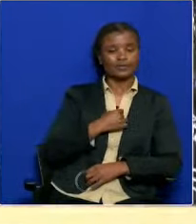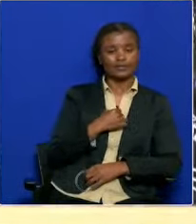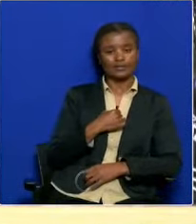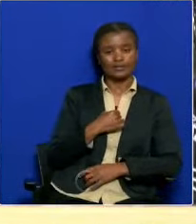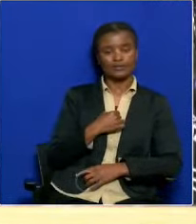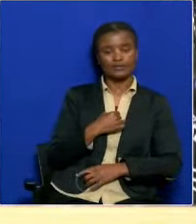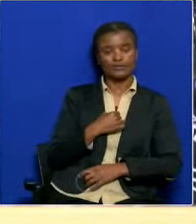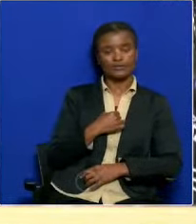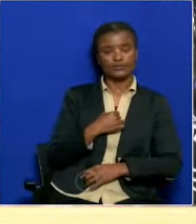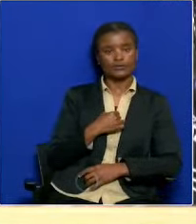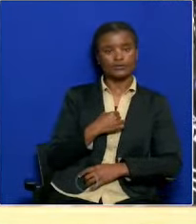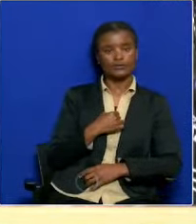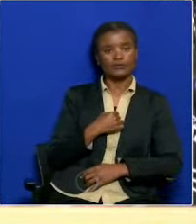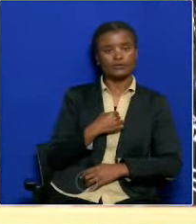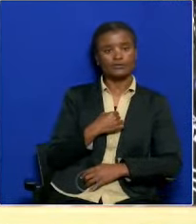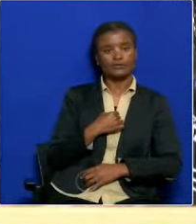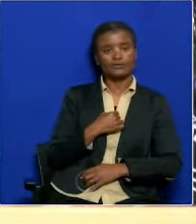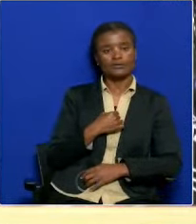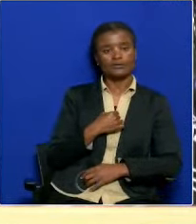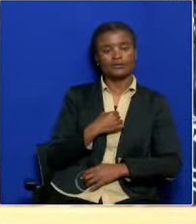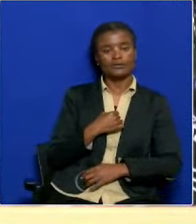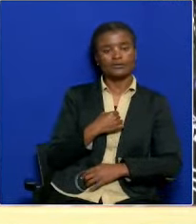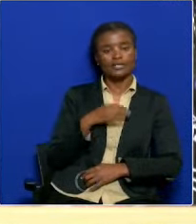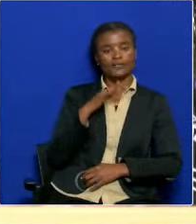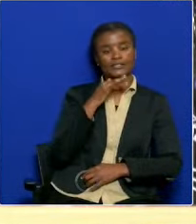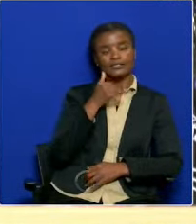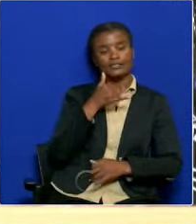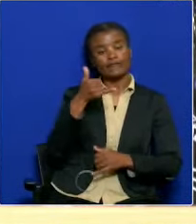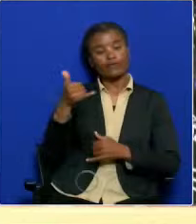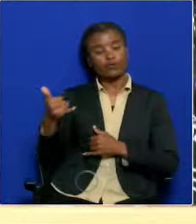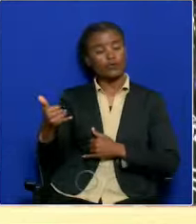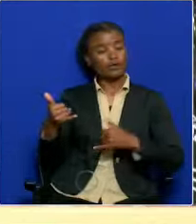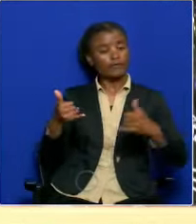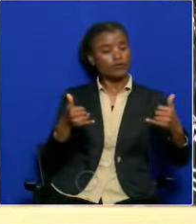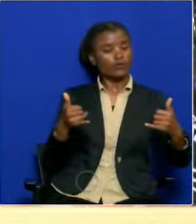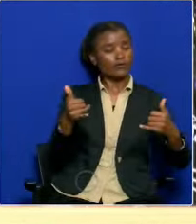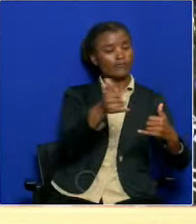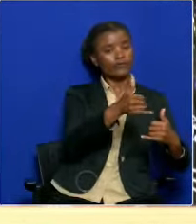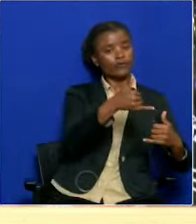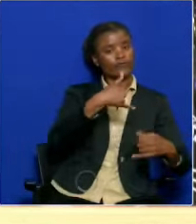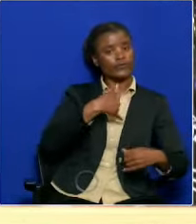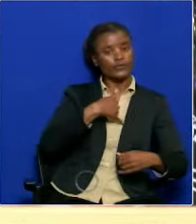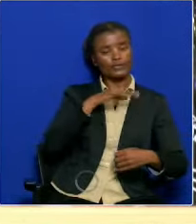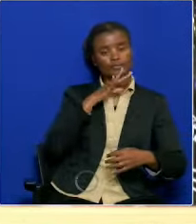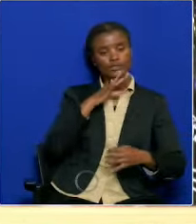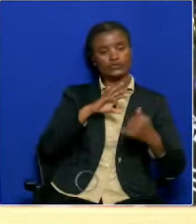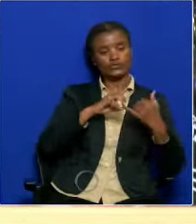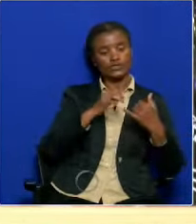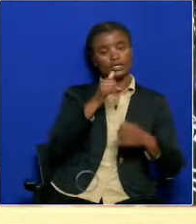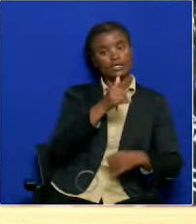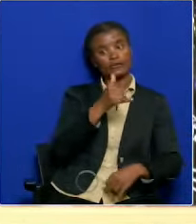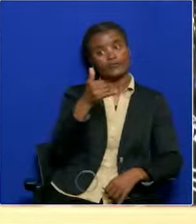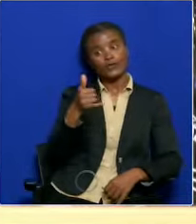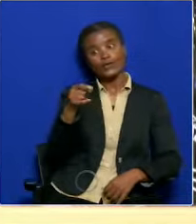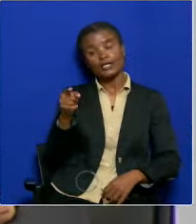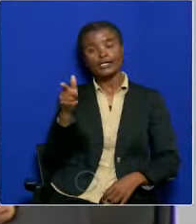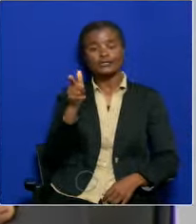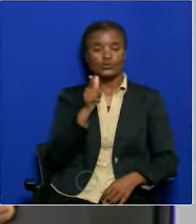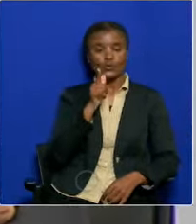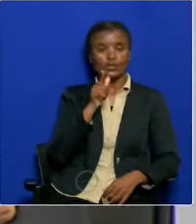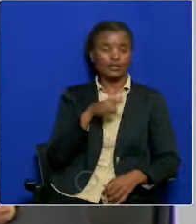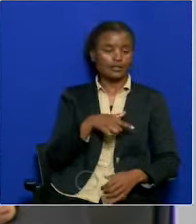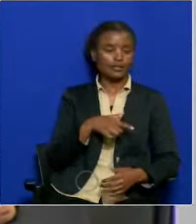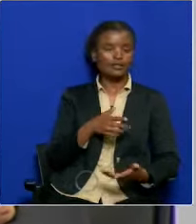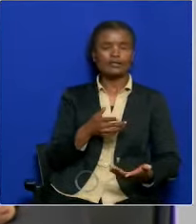So the back and forth was because he was trying to get a hold of the person that told the person Yes. to tell. And I never got